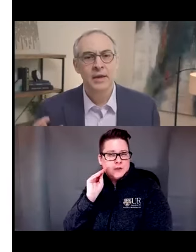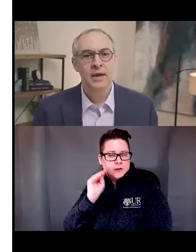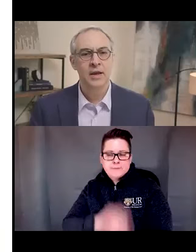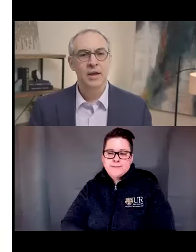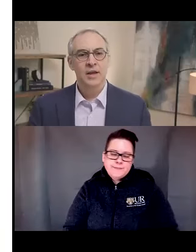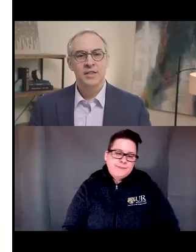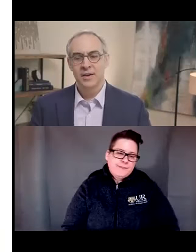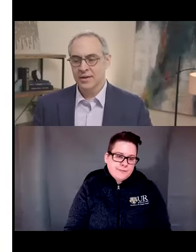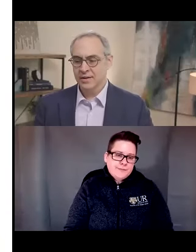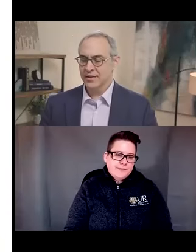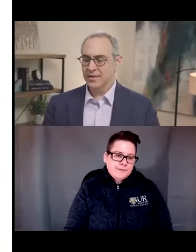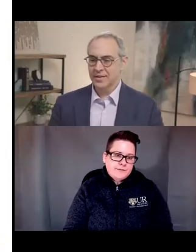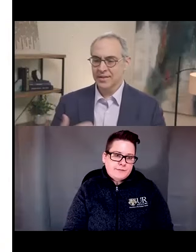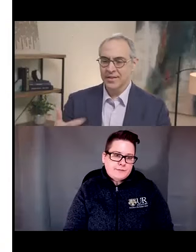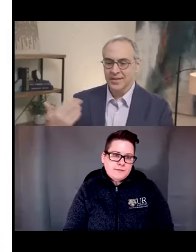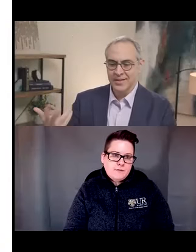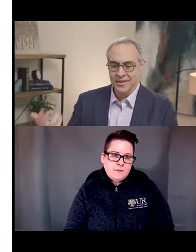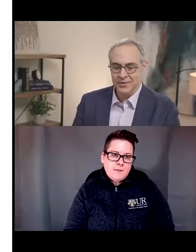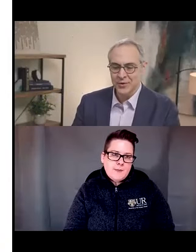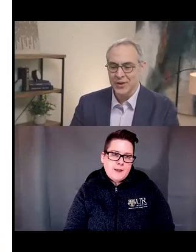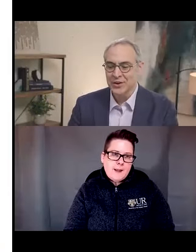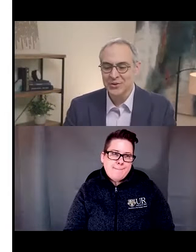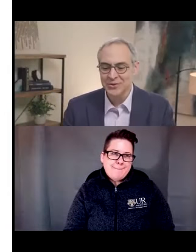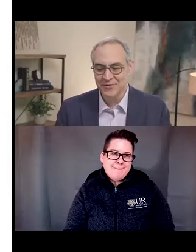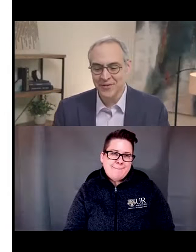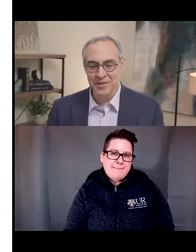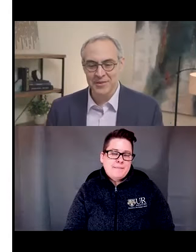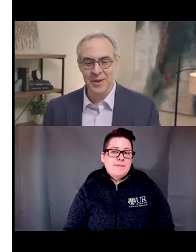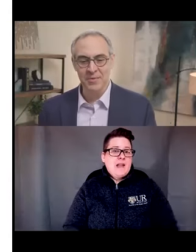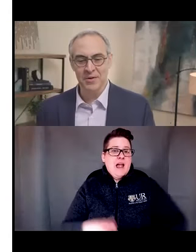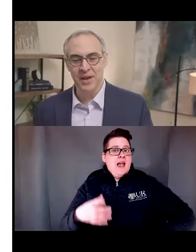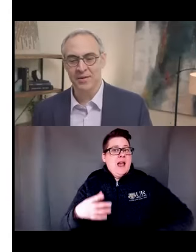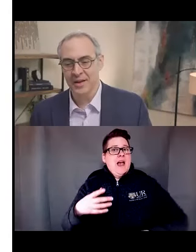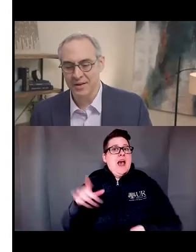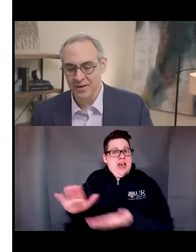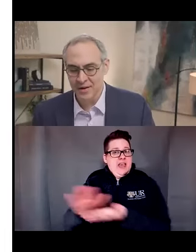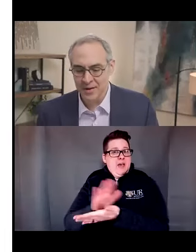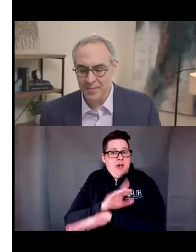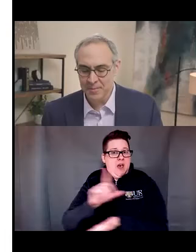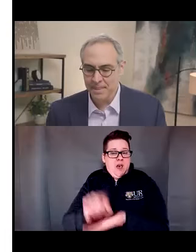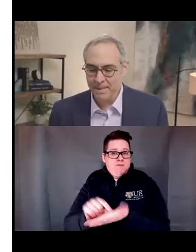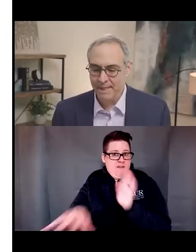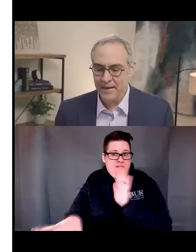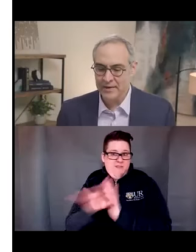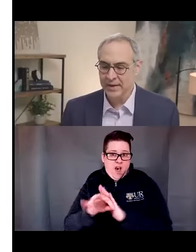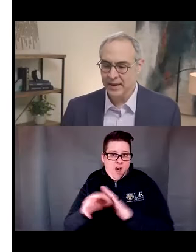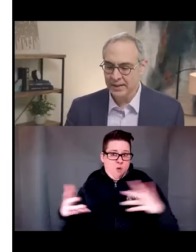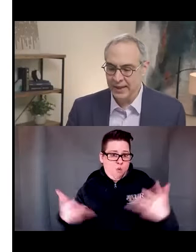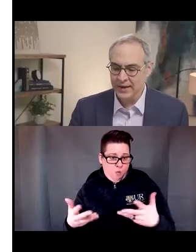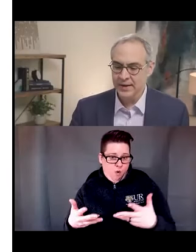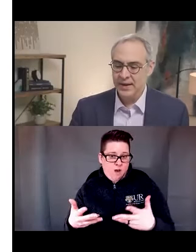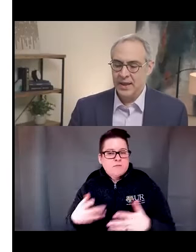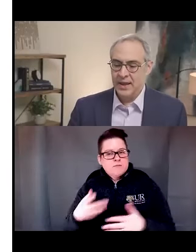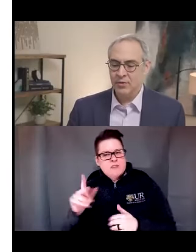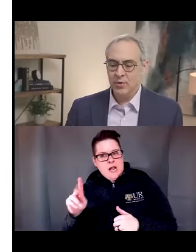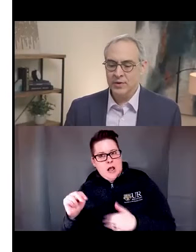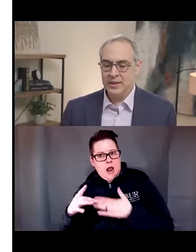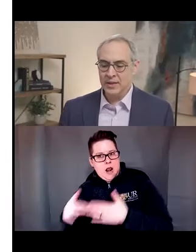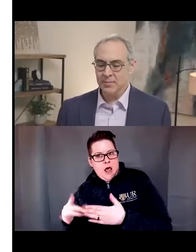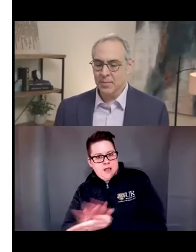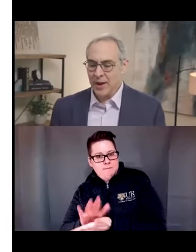and the sort of conclusion from this paper that Ken led,